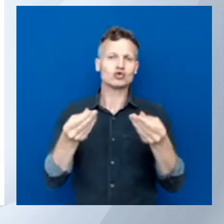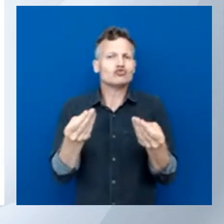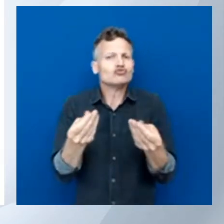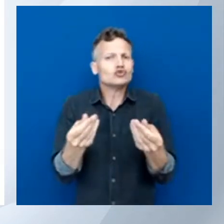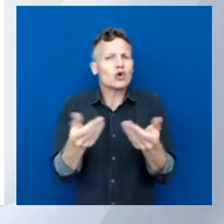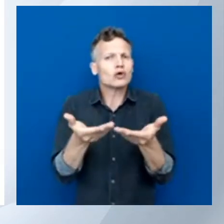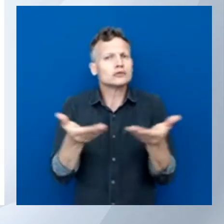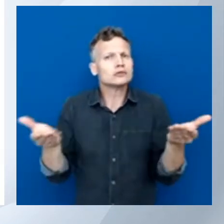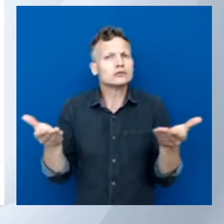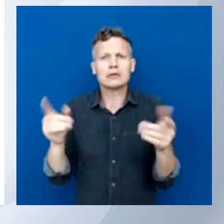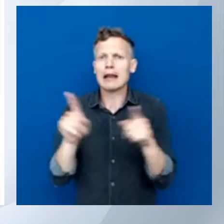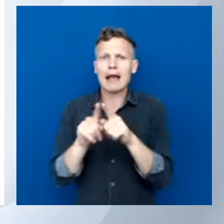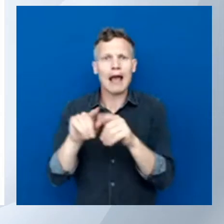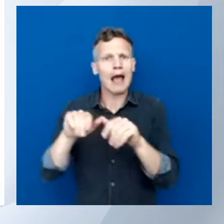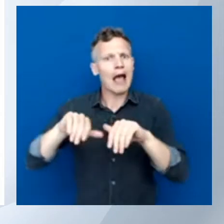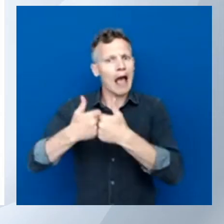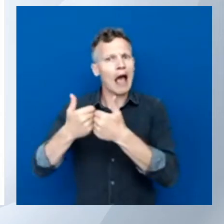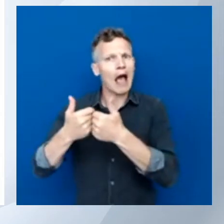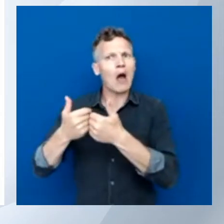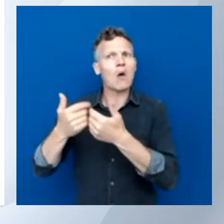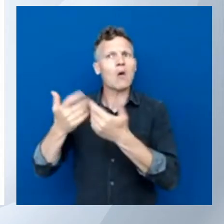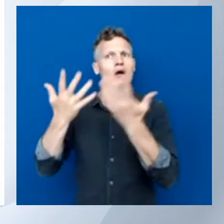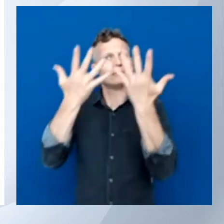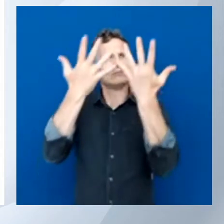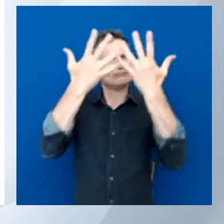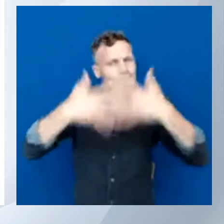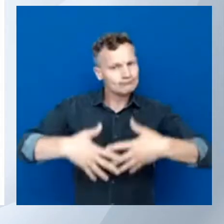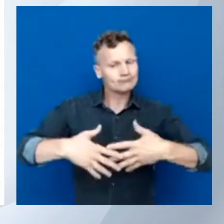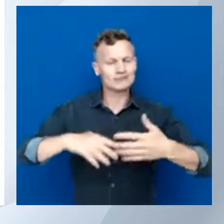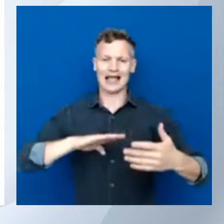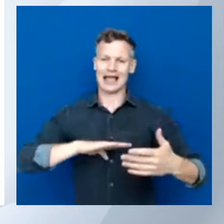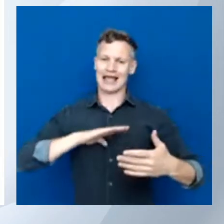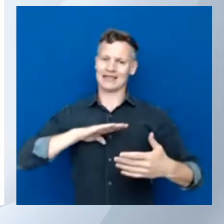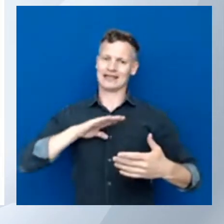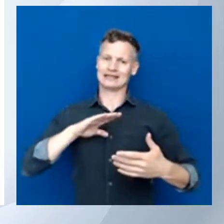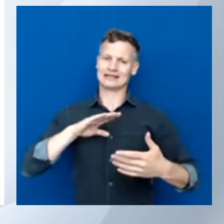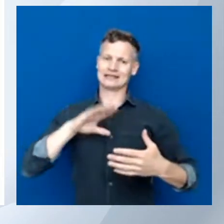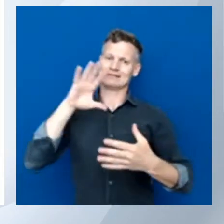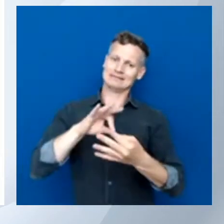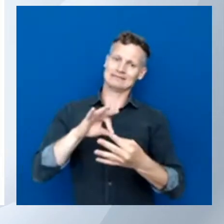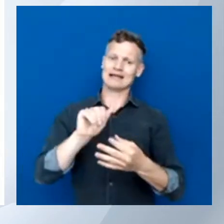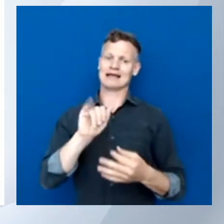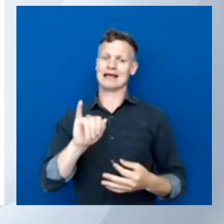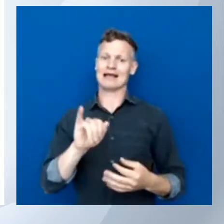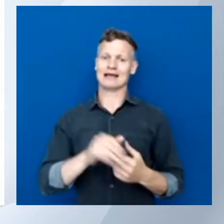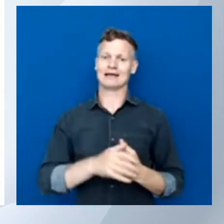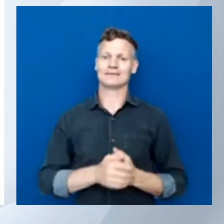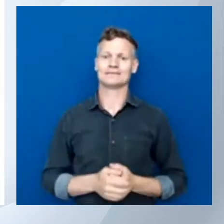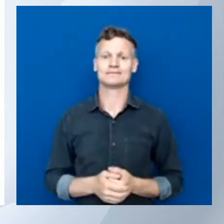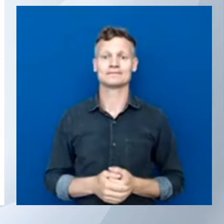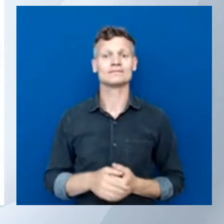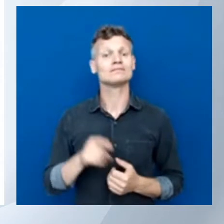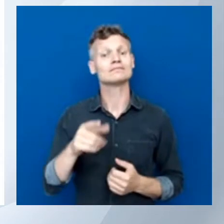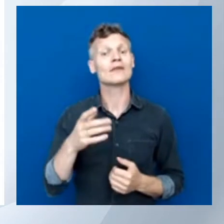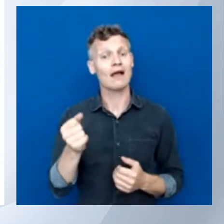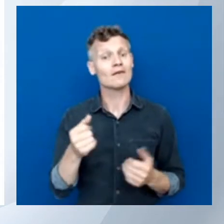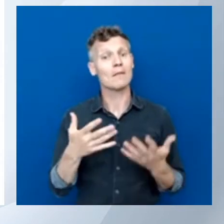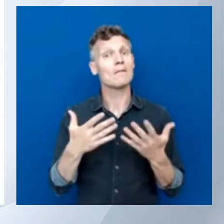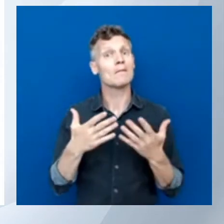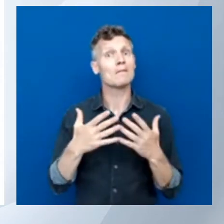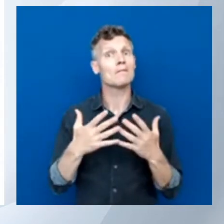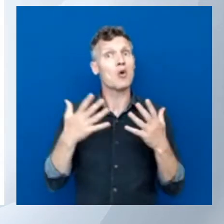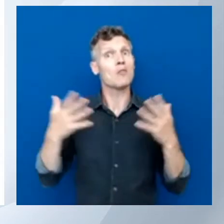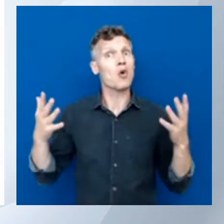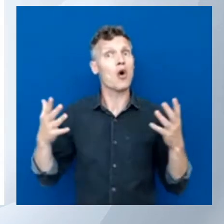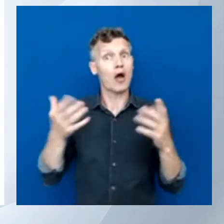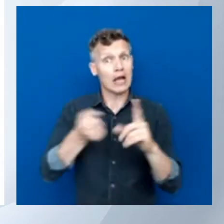artificial intelligence, or AI systems, have a growing impact on people's lives on an everyday level. And it is